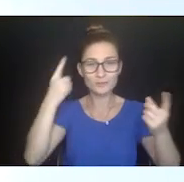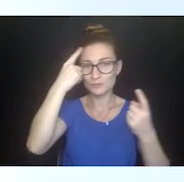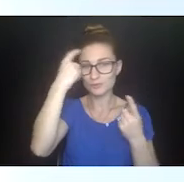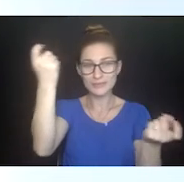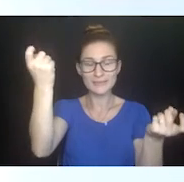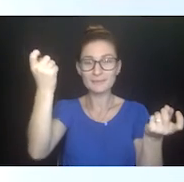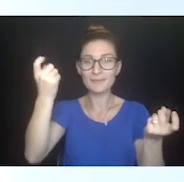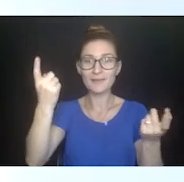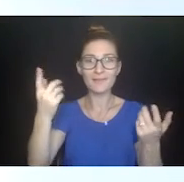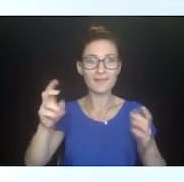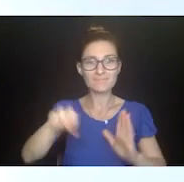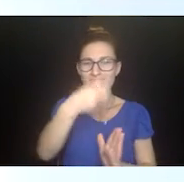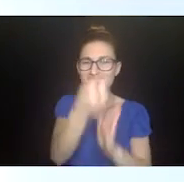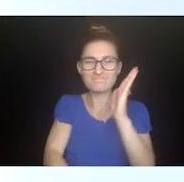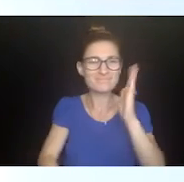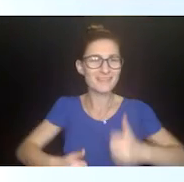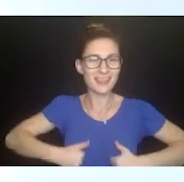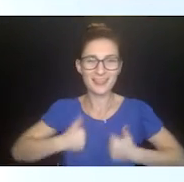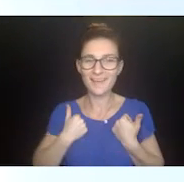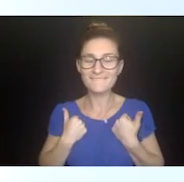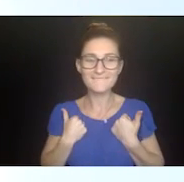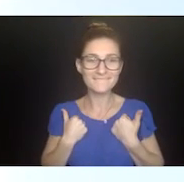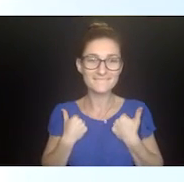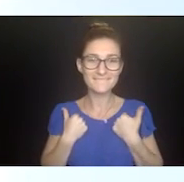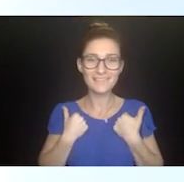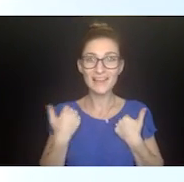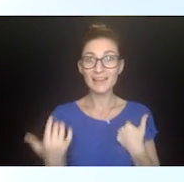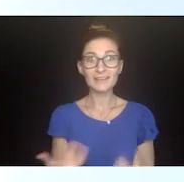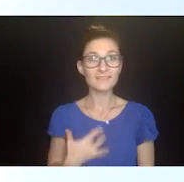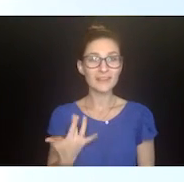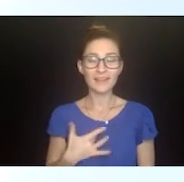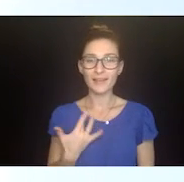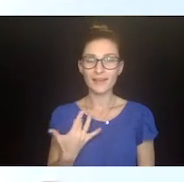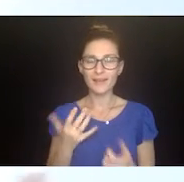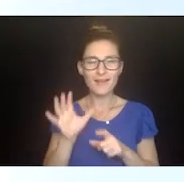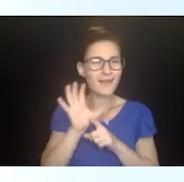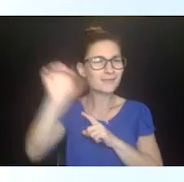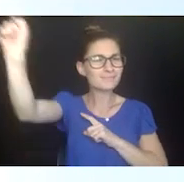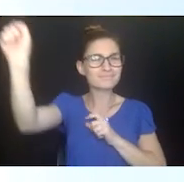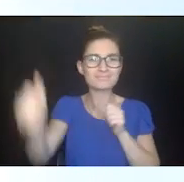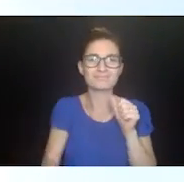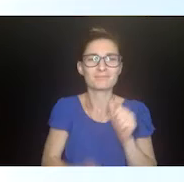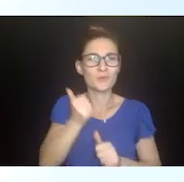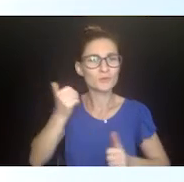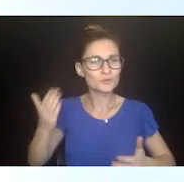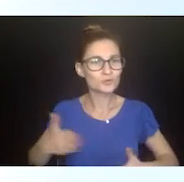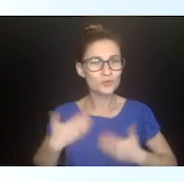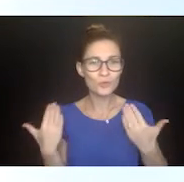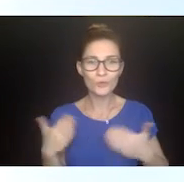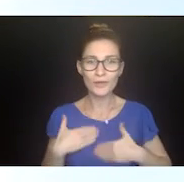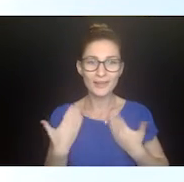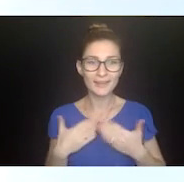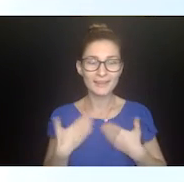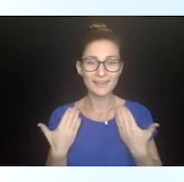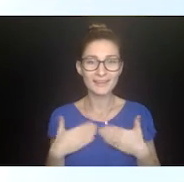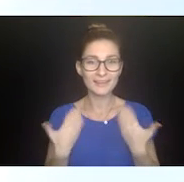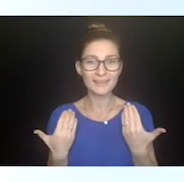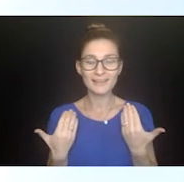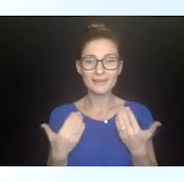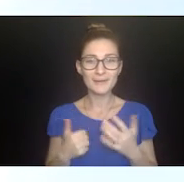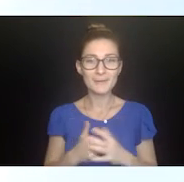be, living life again, feeling the most joyous that you could ever